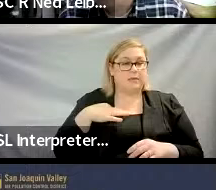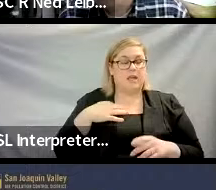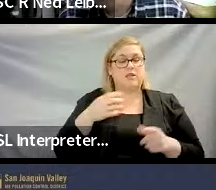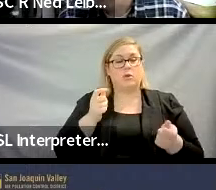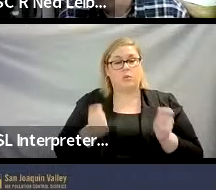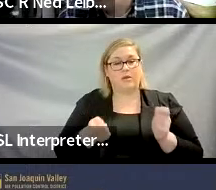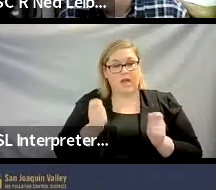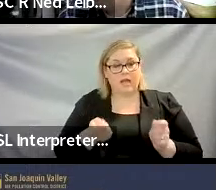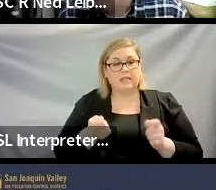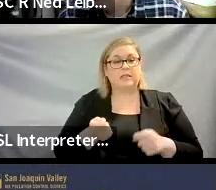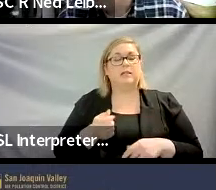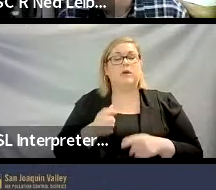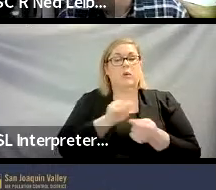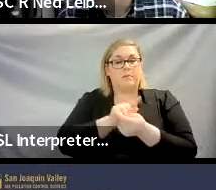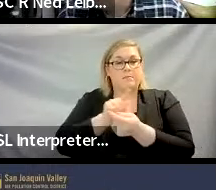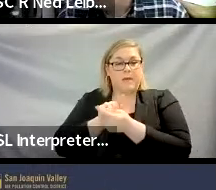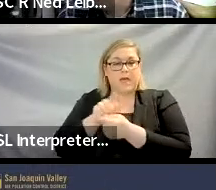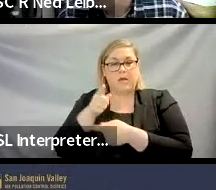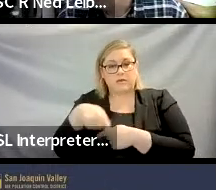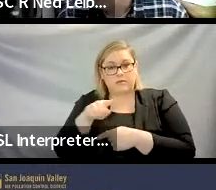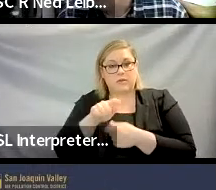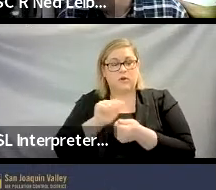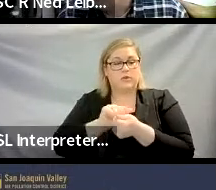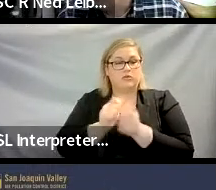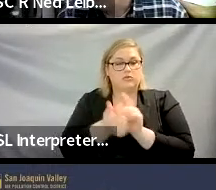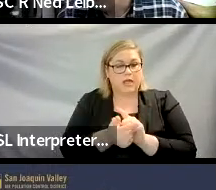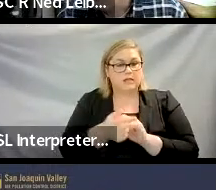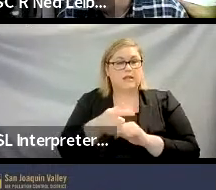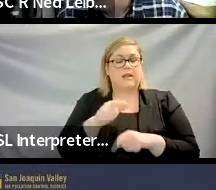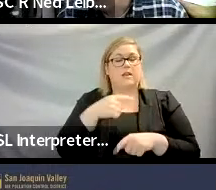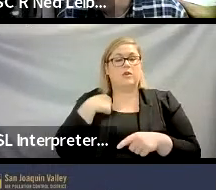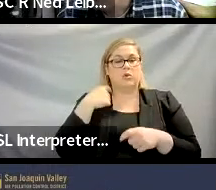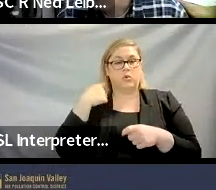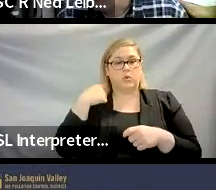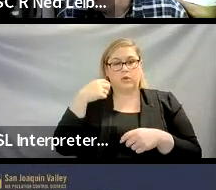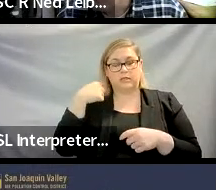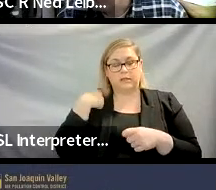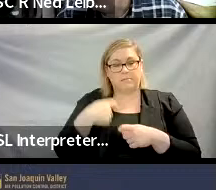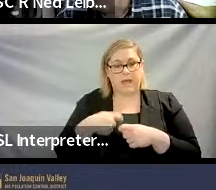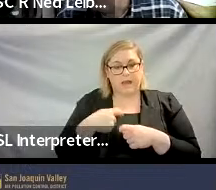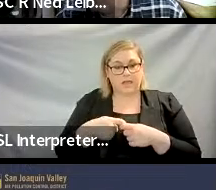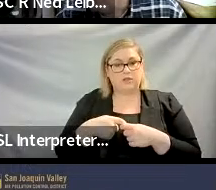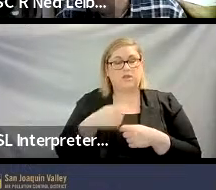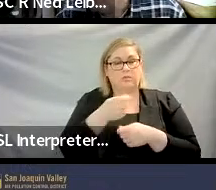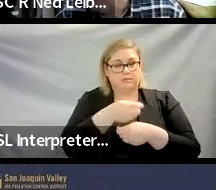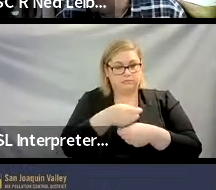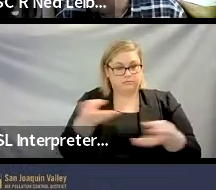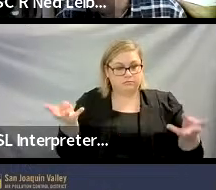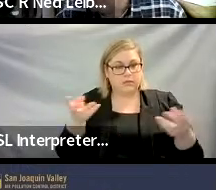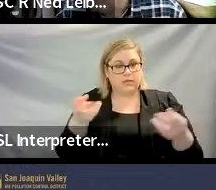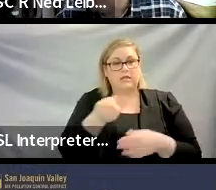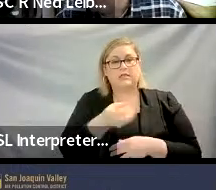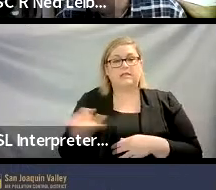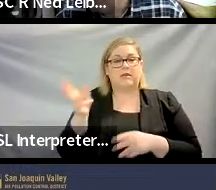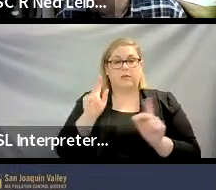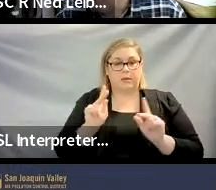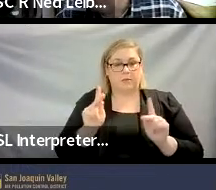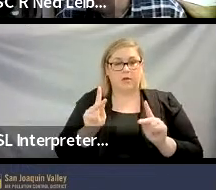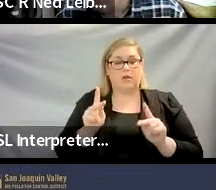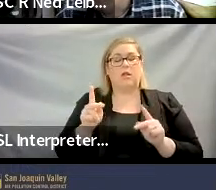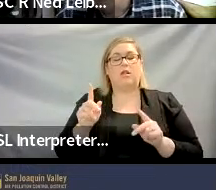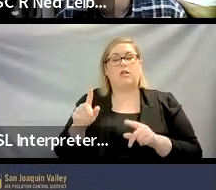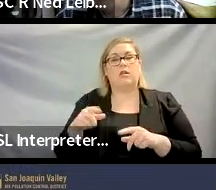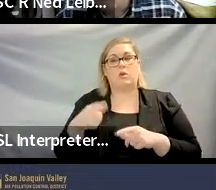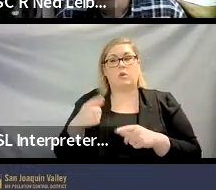we met with several of you, we translated it into Spanish. We have distributed it to multiple folks who have then been working